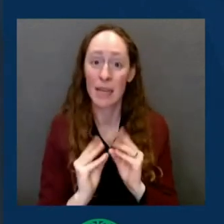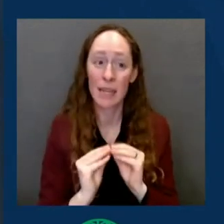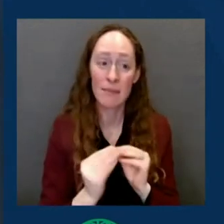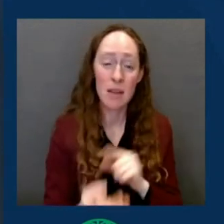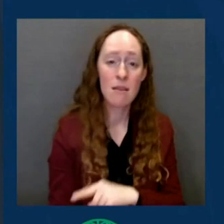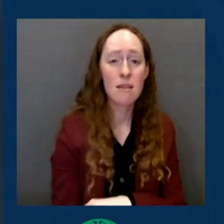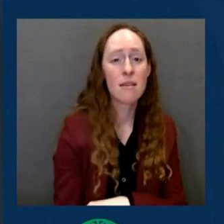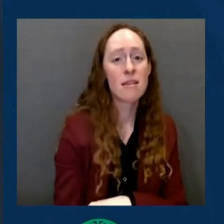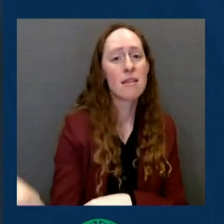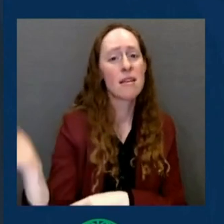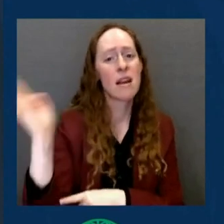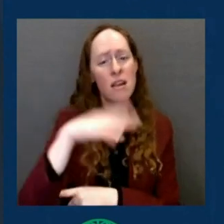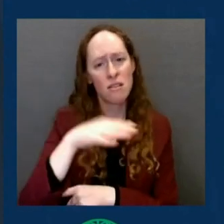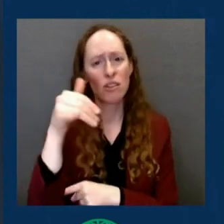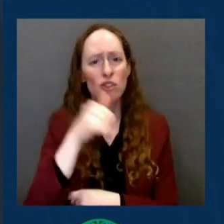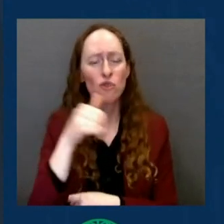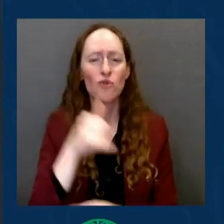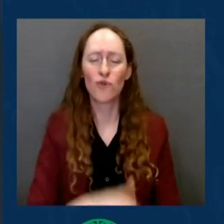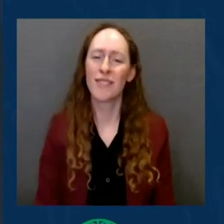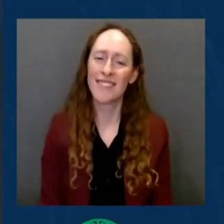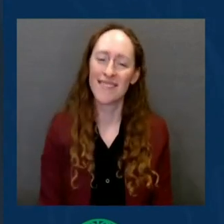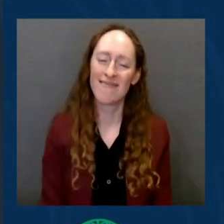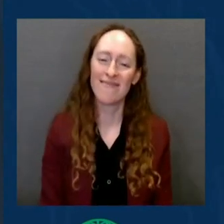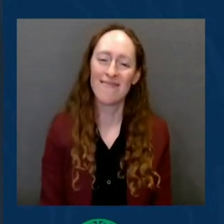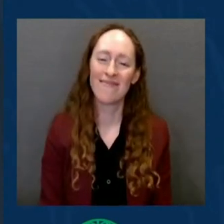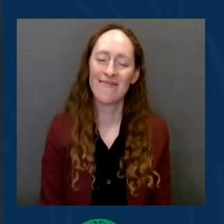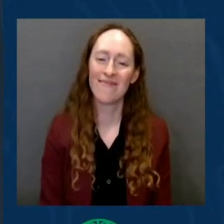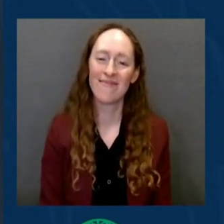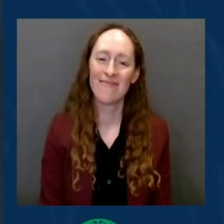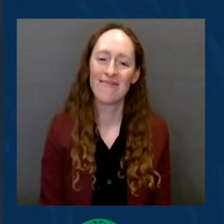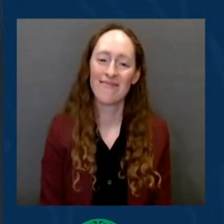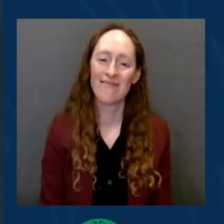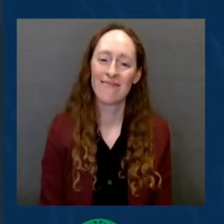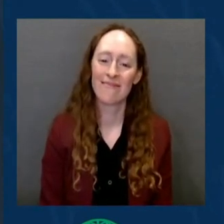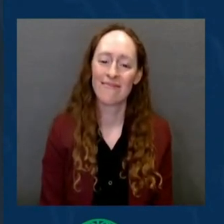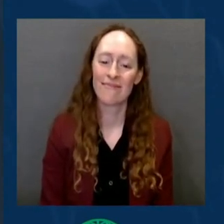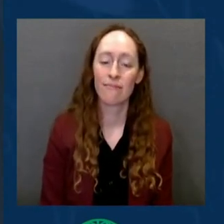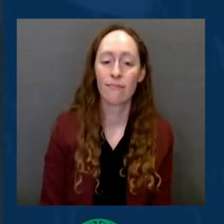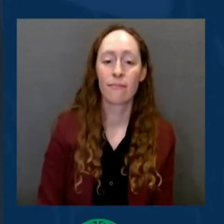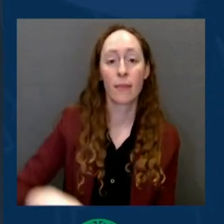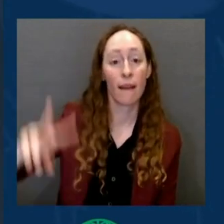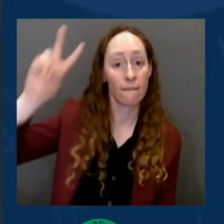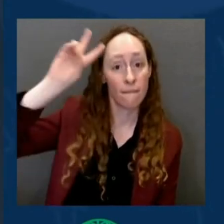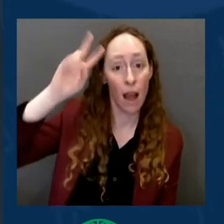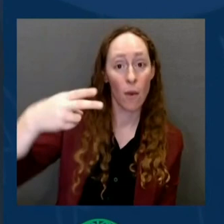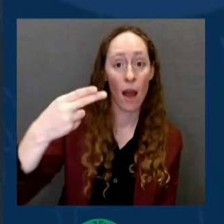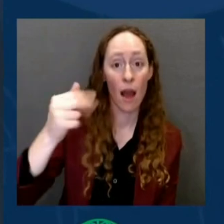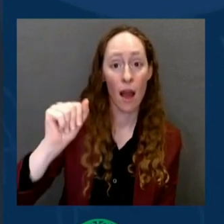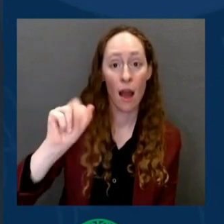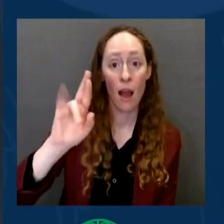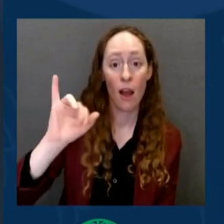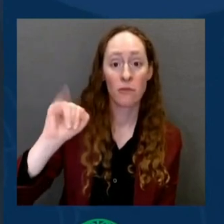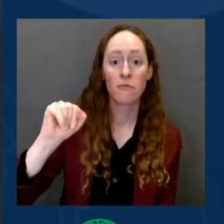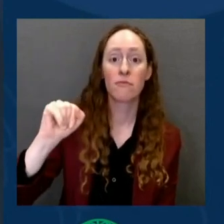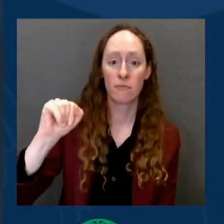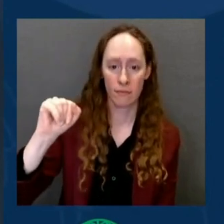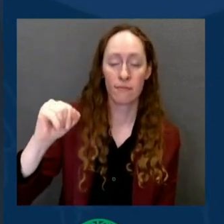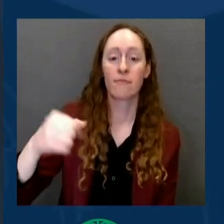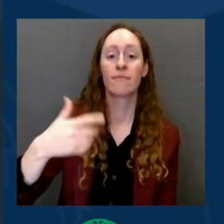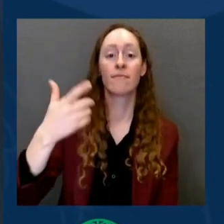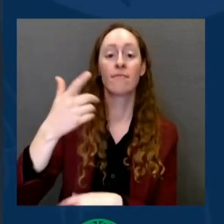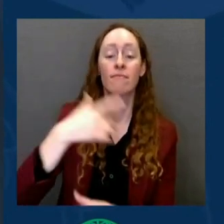is also planning to visit, as is my wife, Jill. Secretary Blinken's on his way, Secretary of Defense